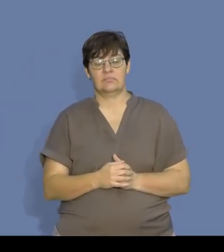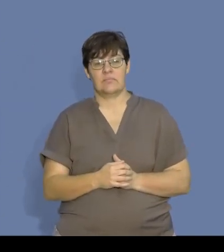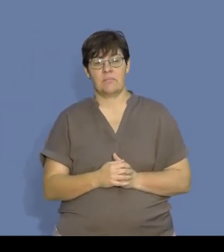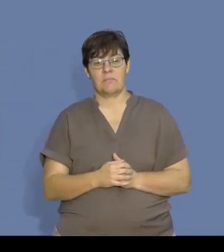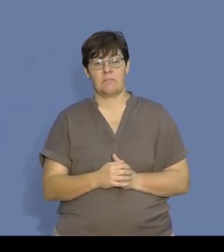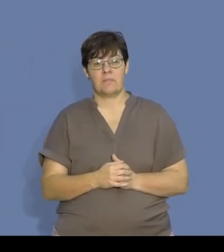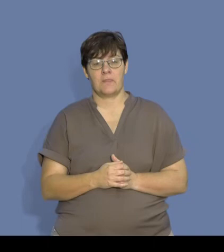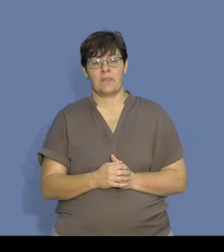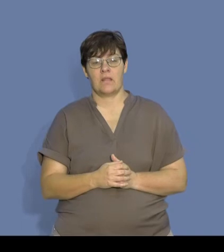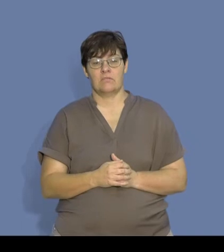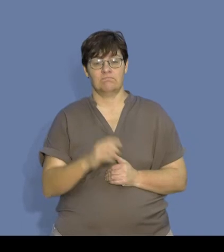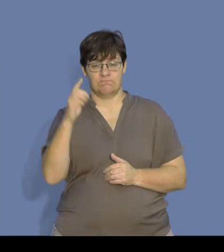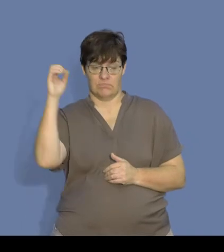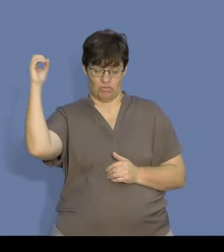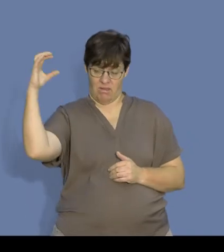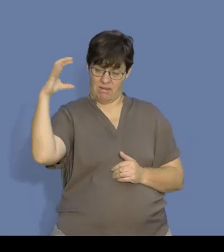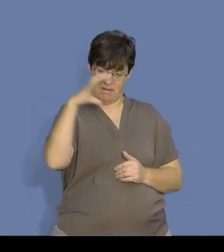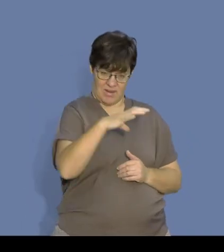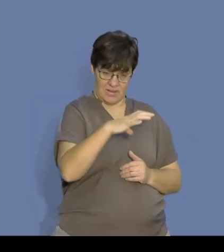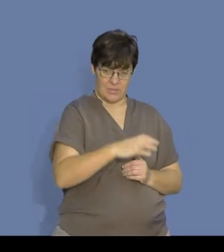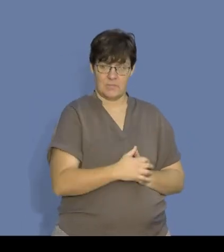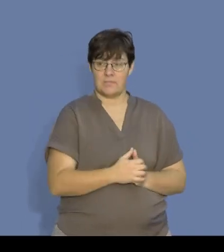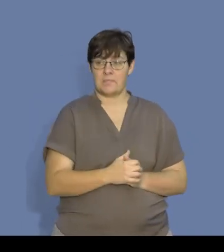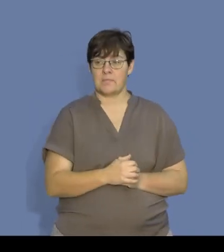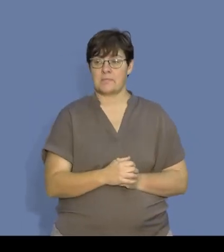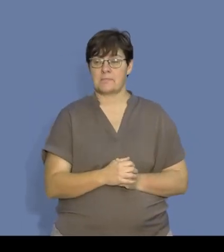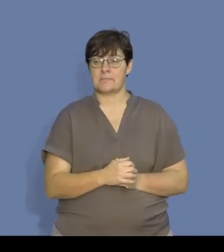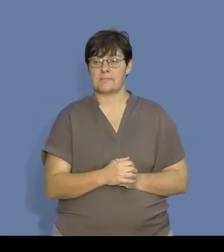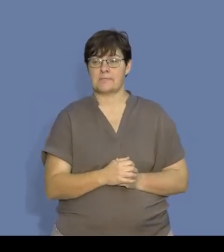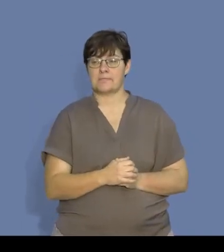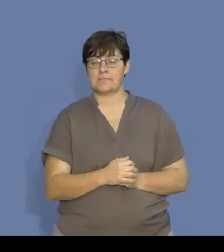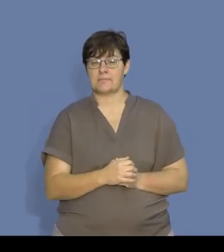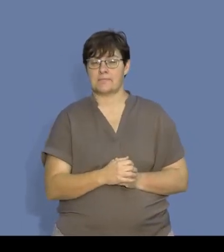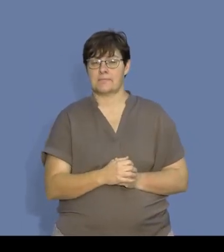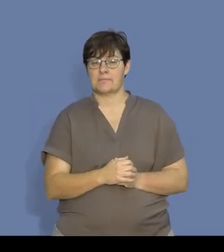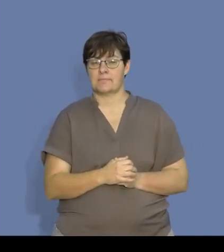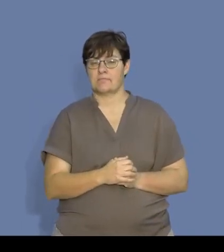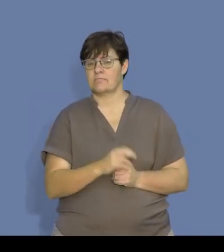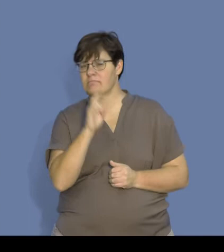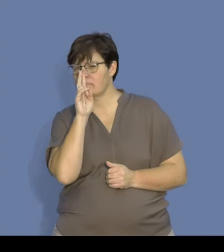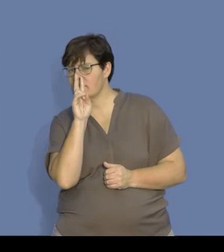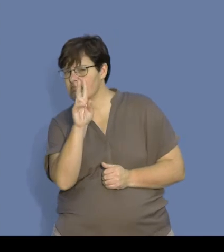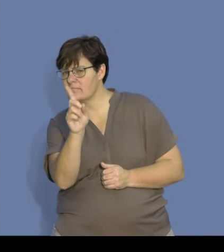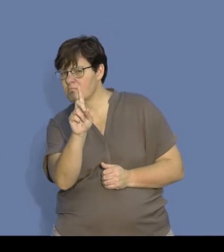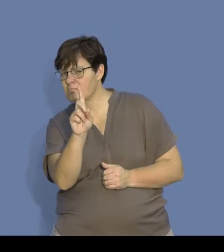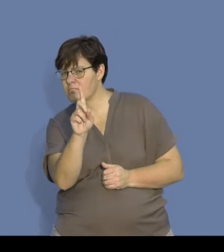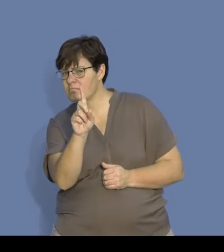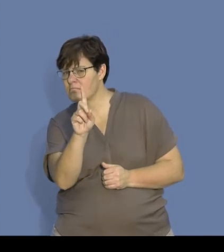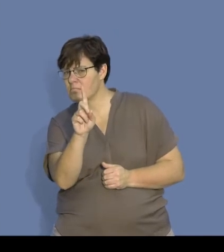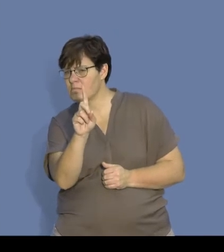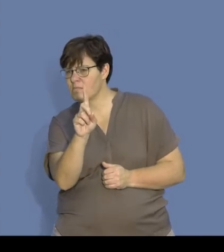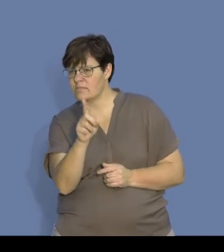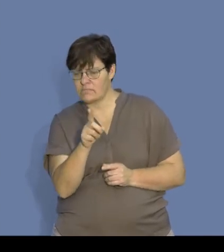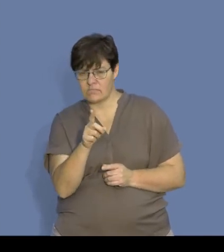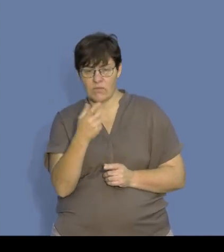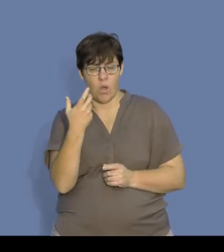onto the electroscope. Okay? And we look for whether the